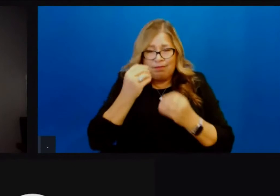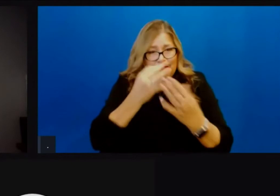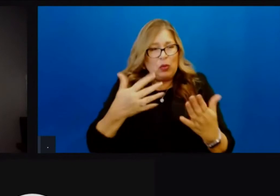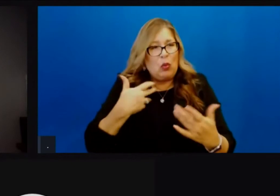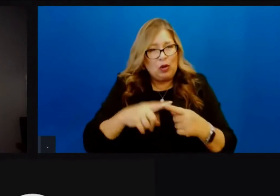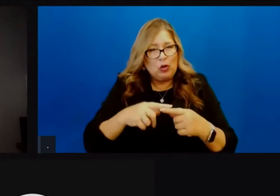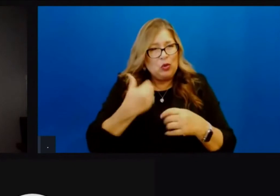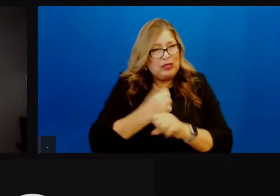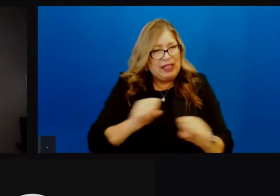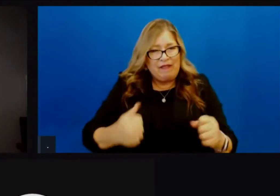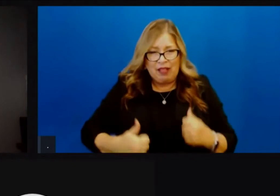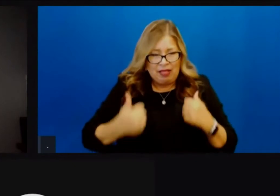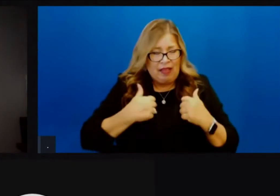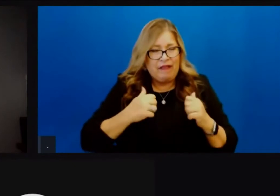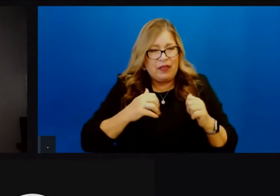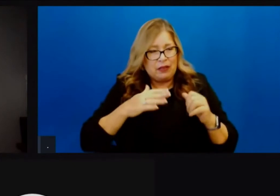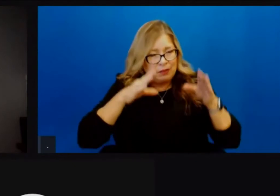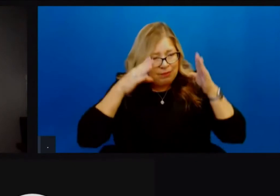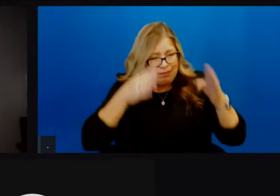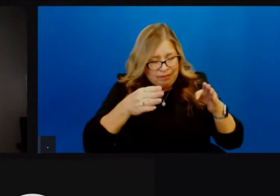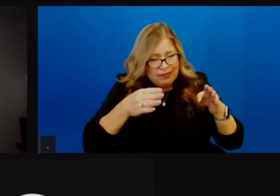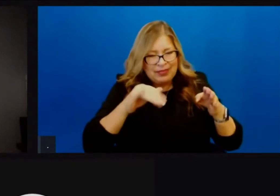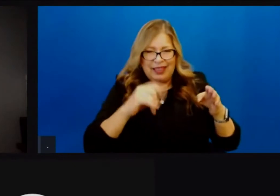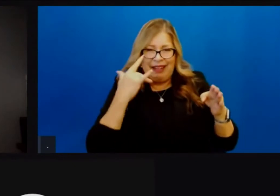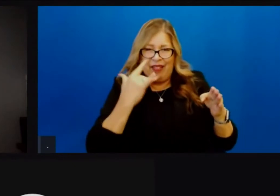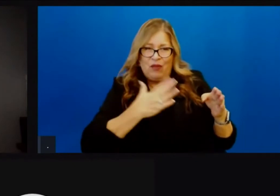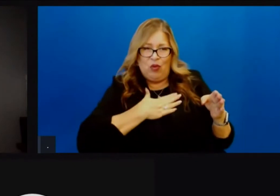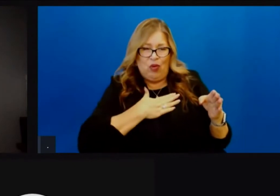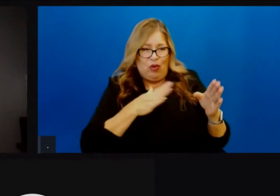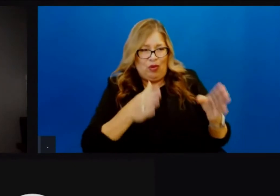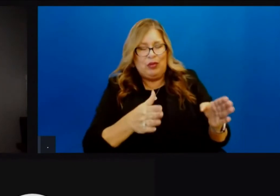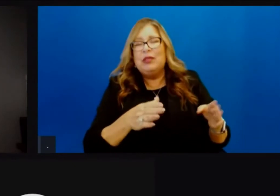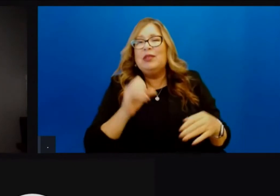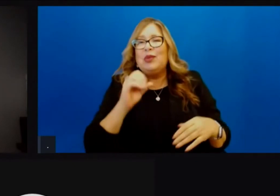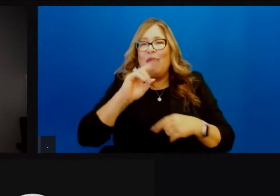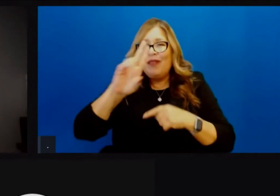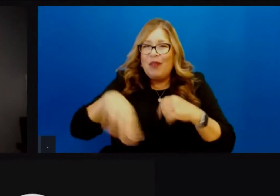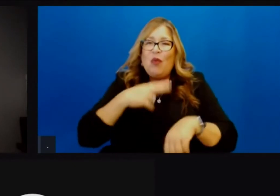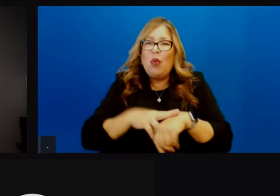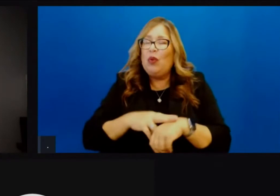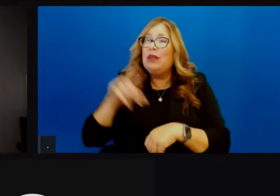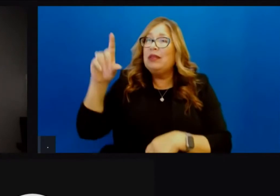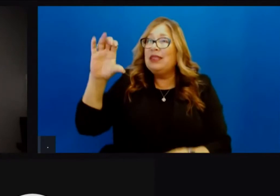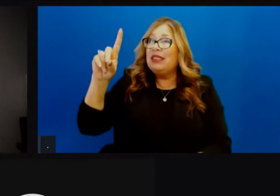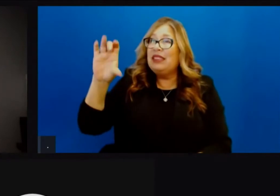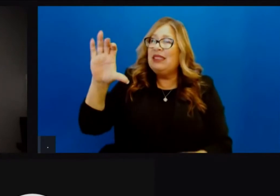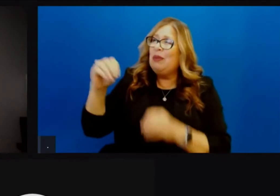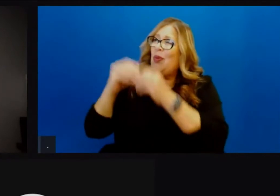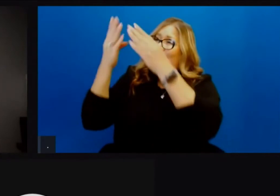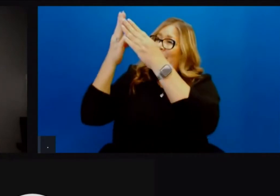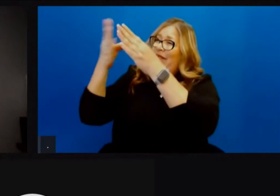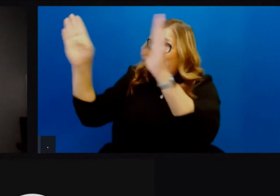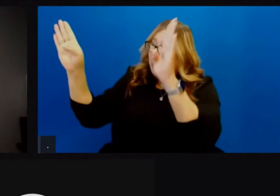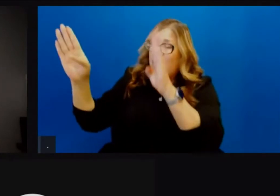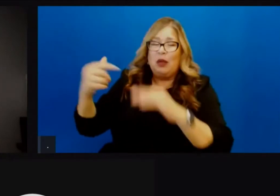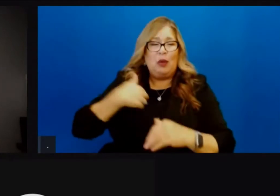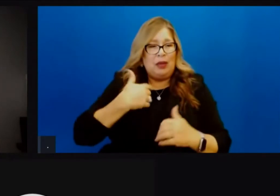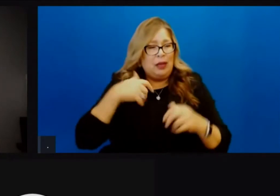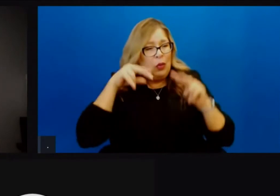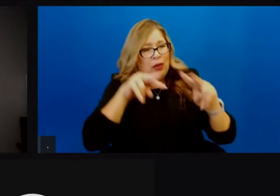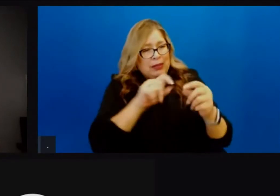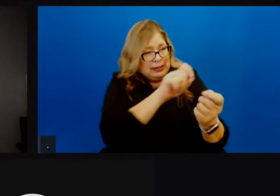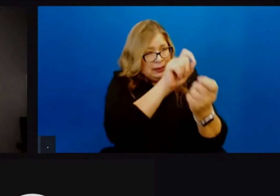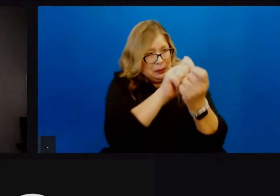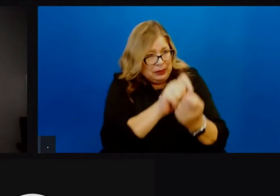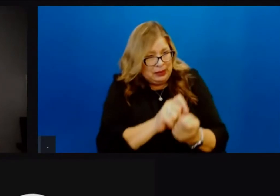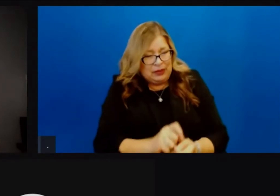part. So it shouldn't be a surprise that we try to provide some nuance, that we try to tell our communities that given what we just